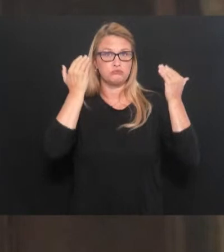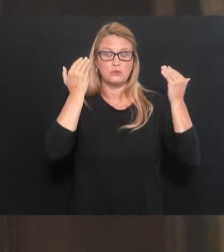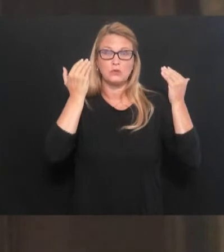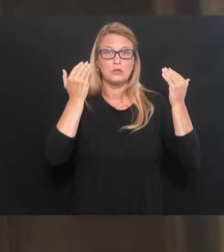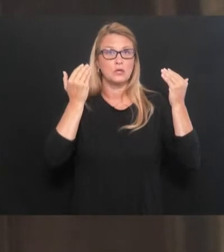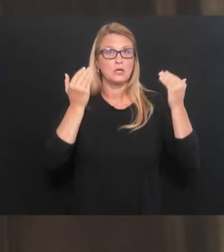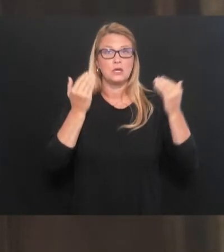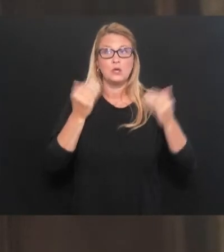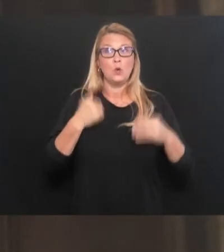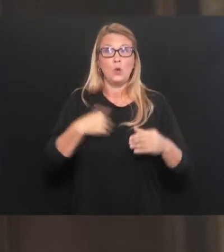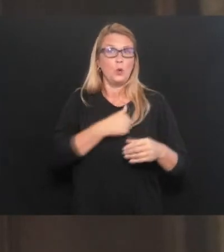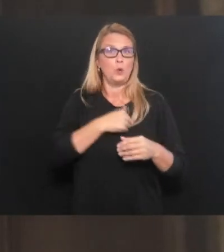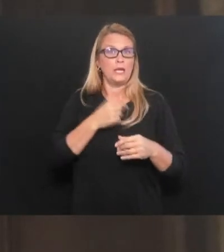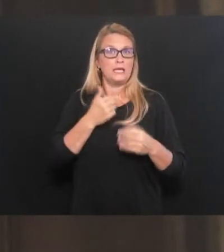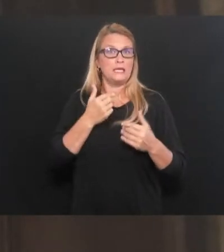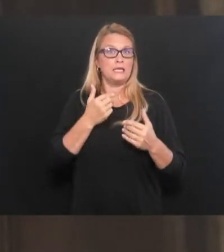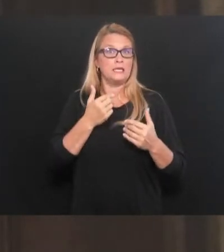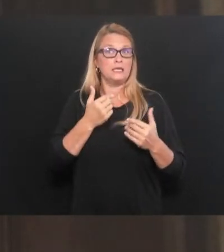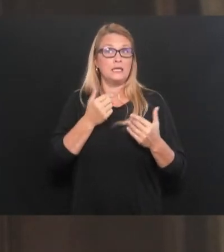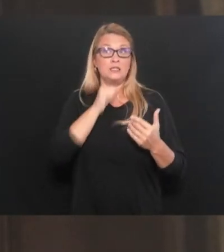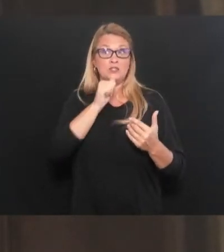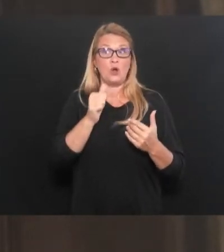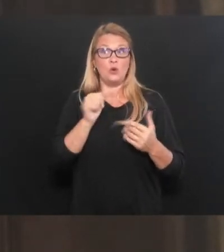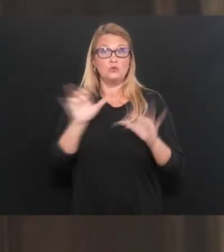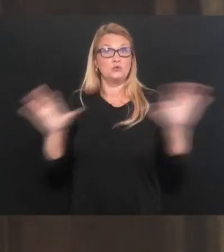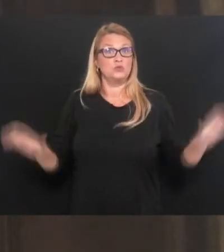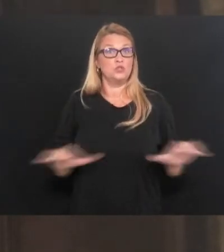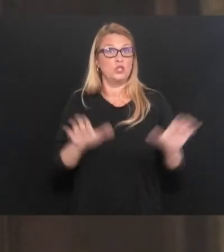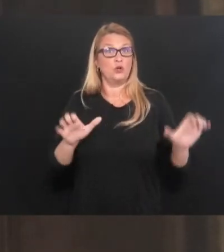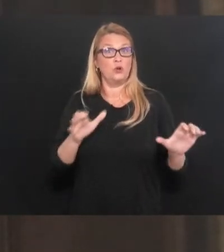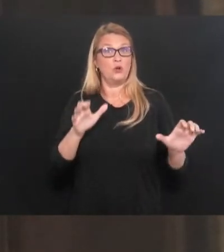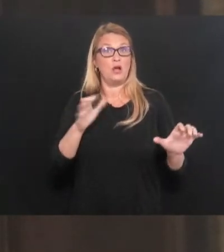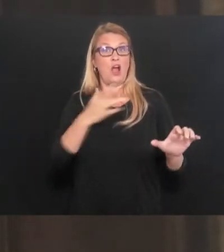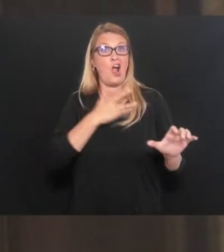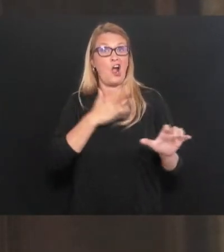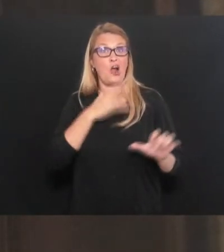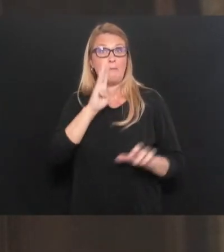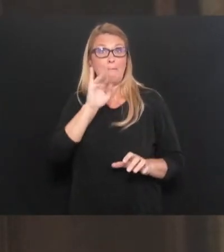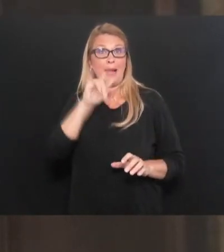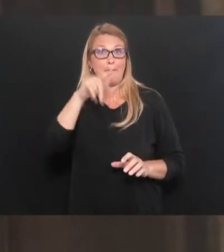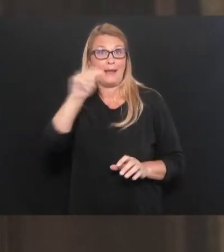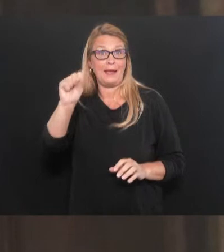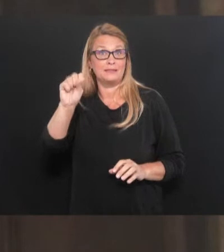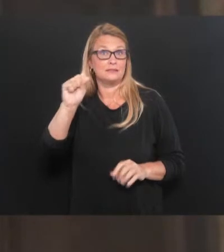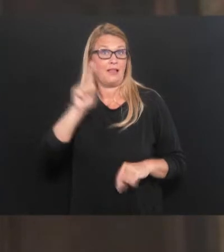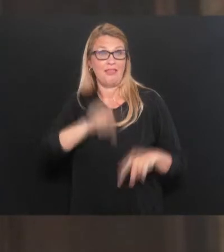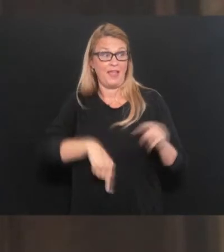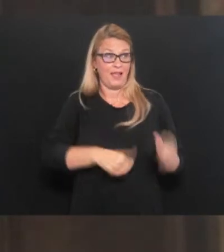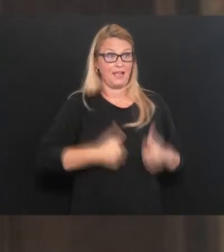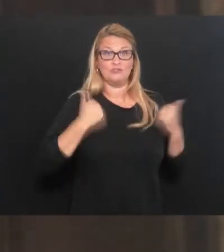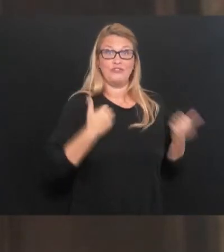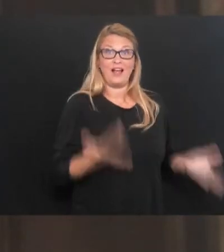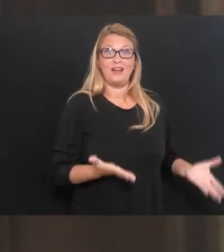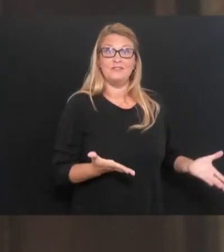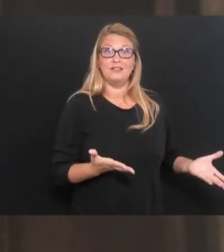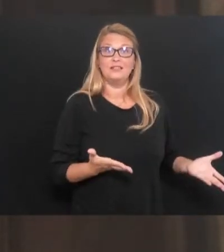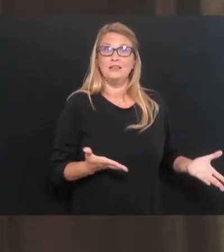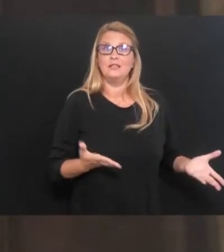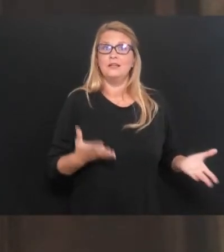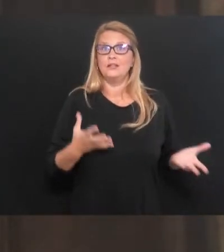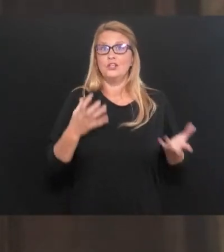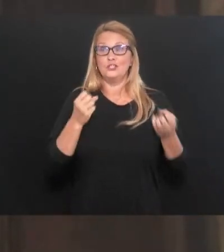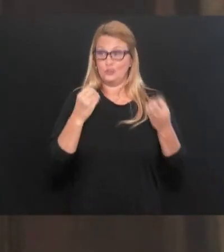going on basically cardiac bypass, they can't survive. And we see that, and we know that